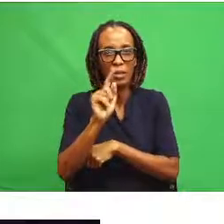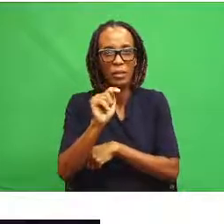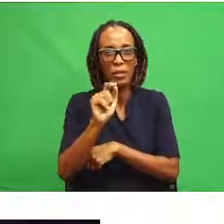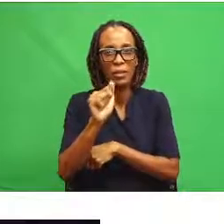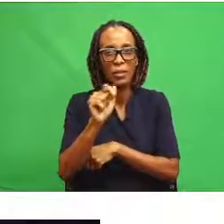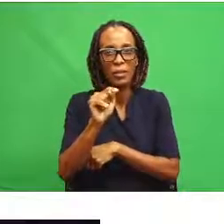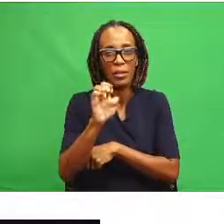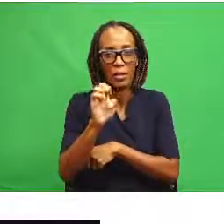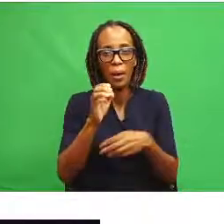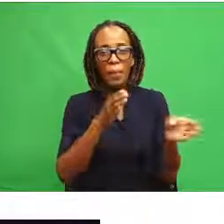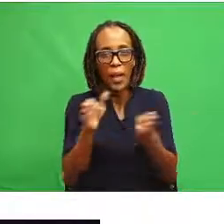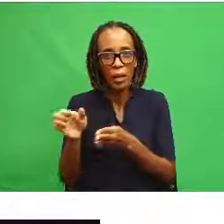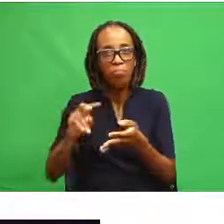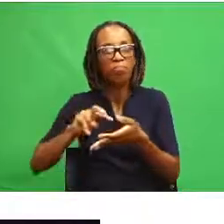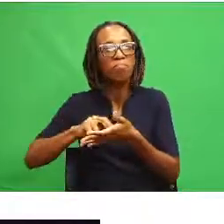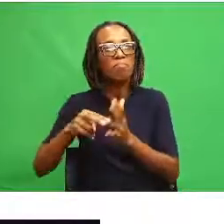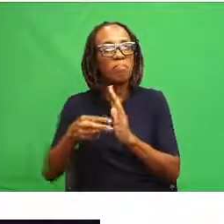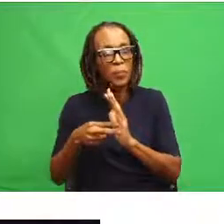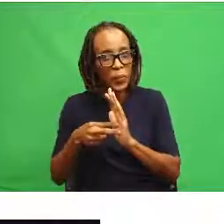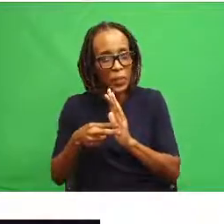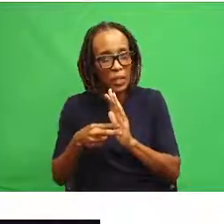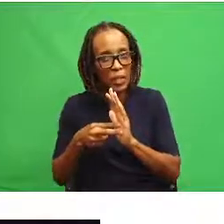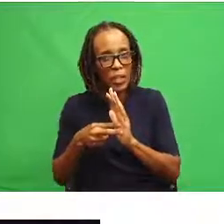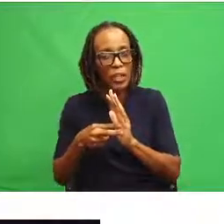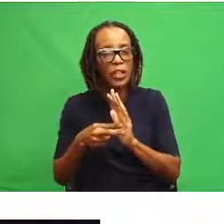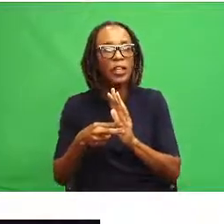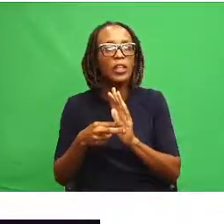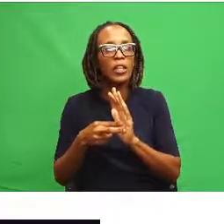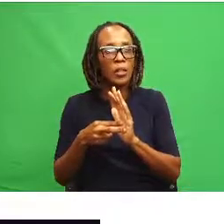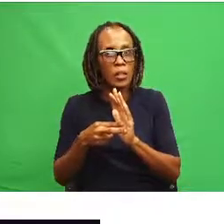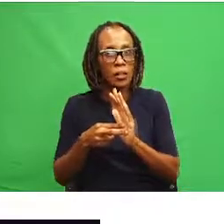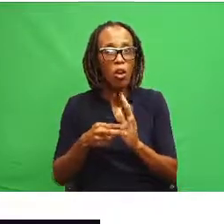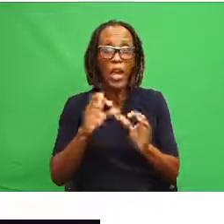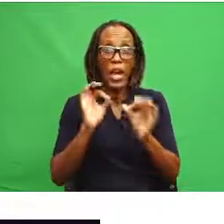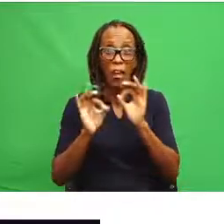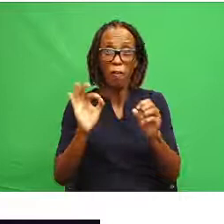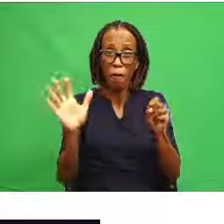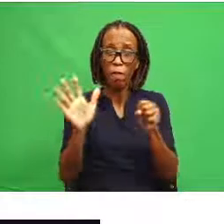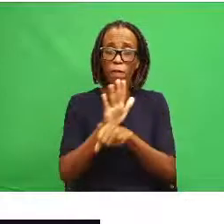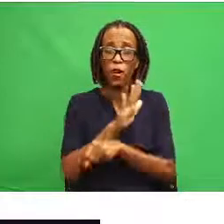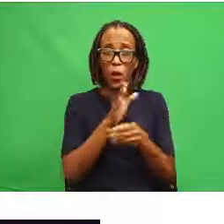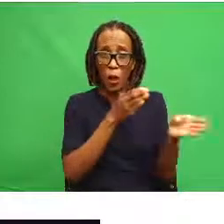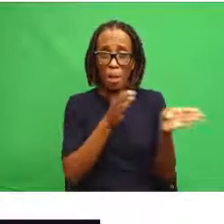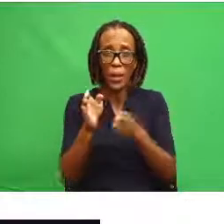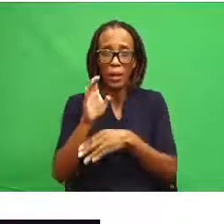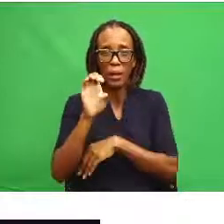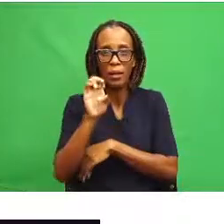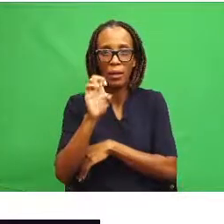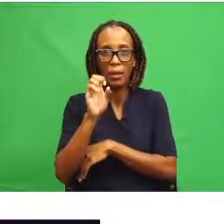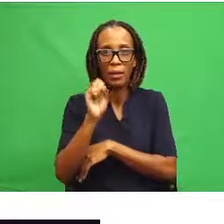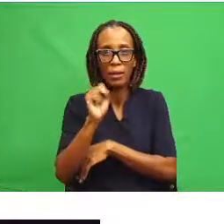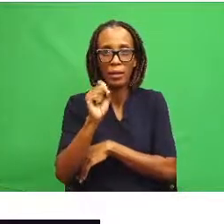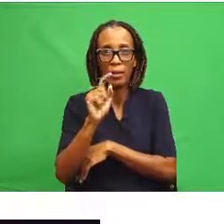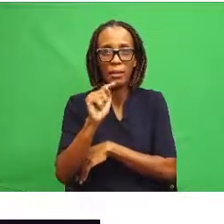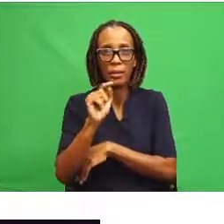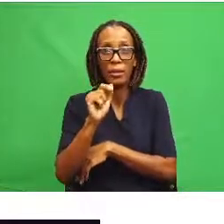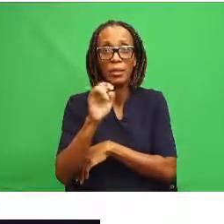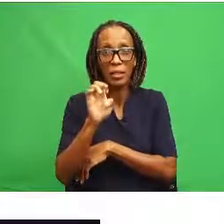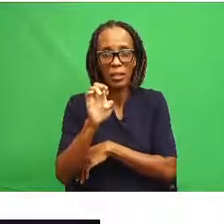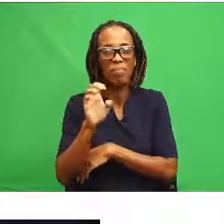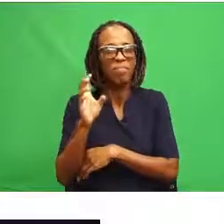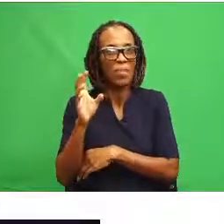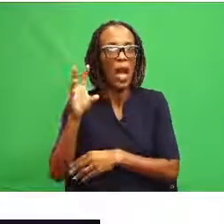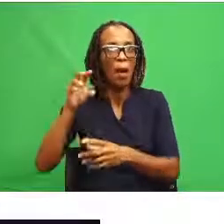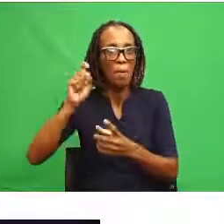financial instruments that is required to do a proper estate plan. So the making of the will